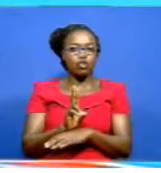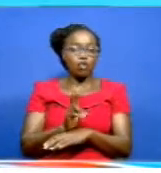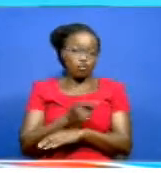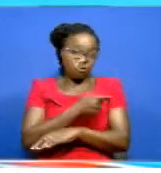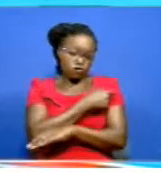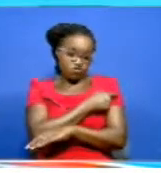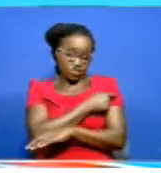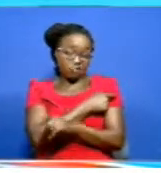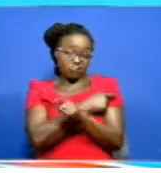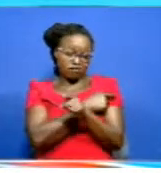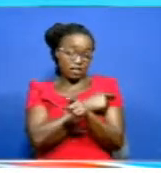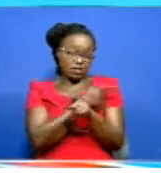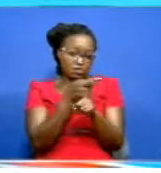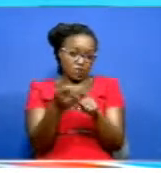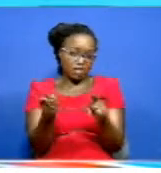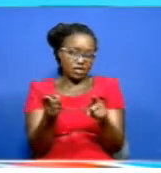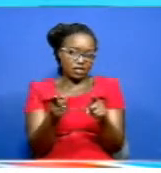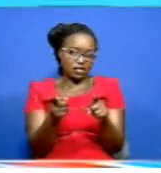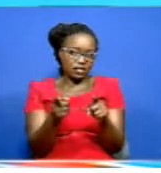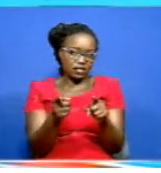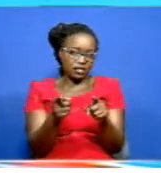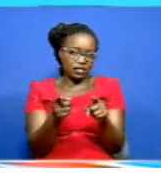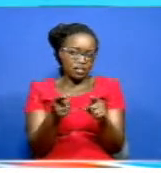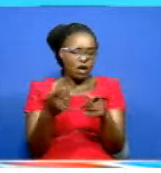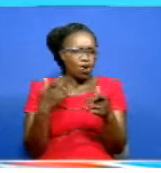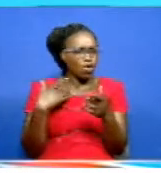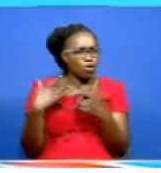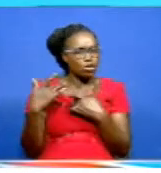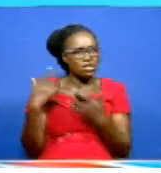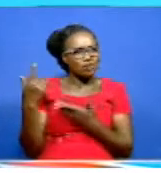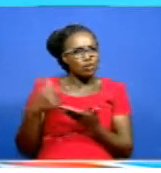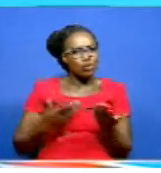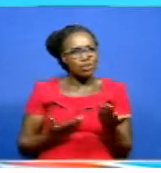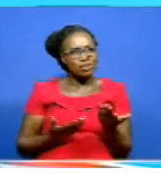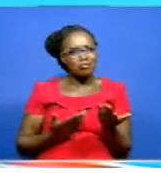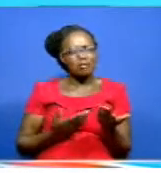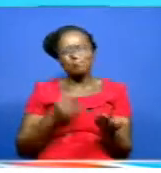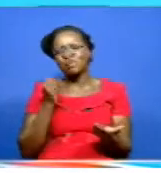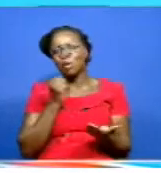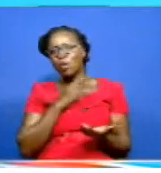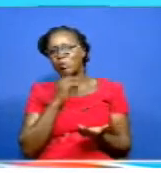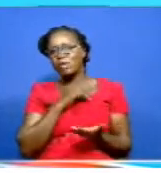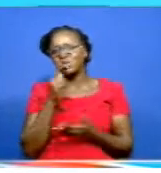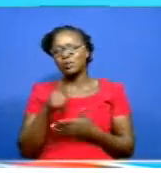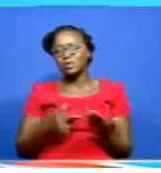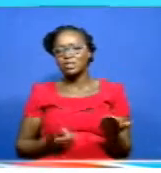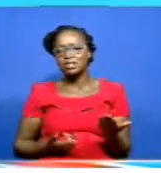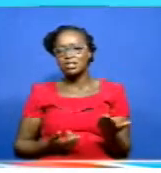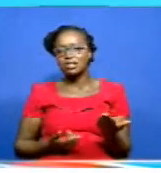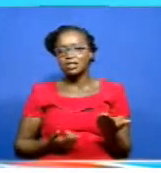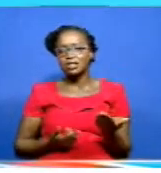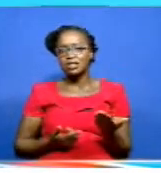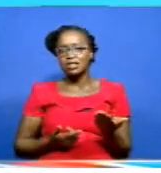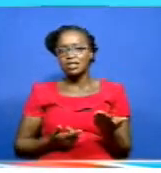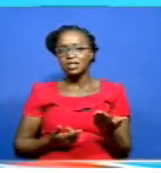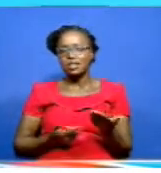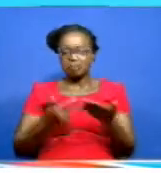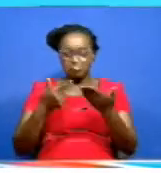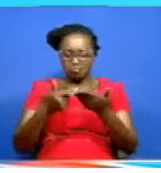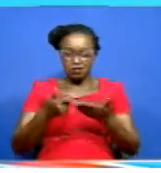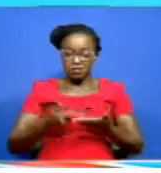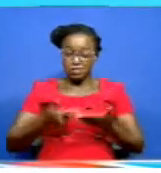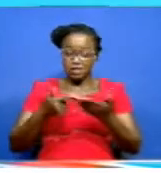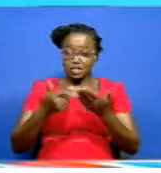vaccine. But what are the concerns that have been raised when it comes to this vaccine? That is exactly what we will be looking